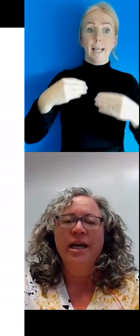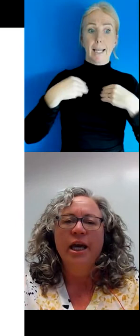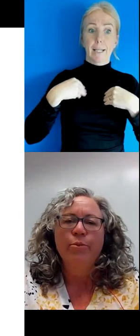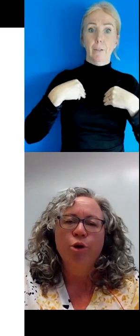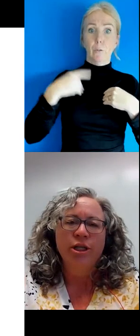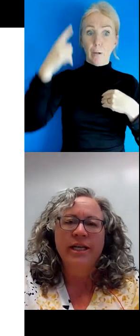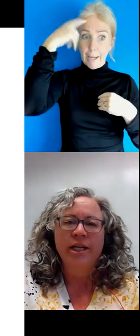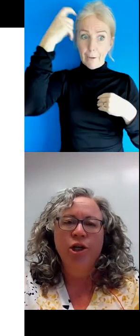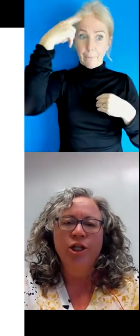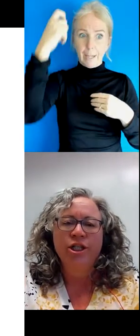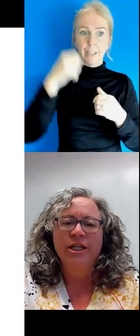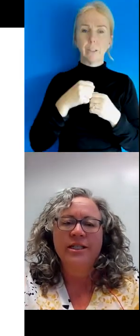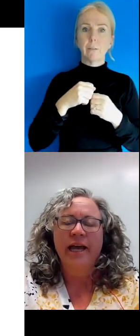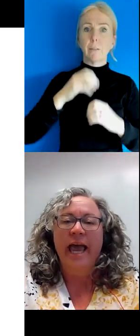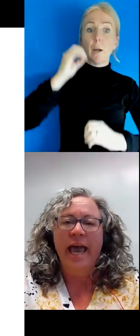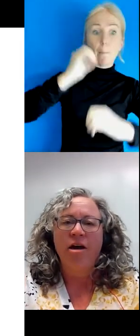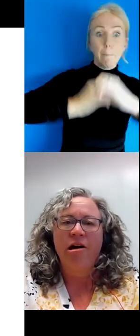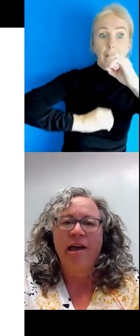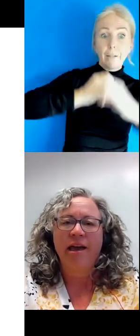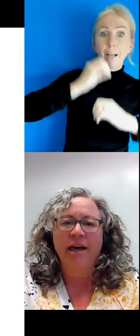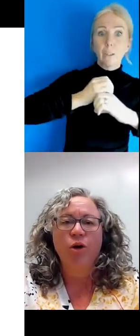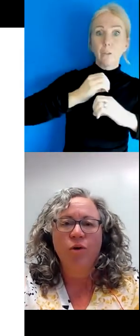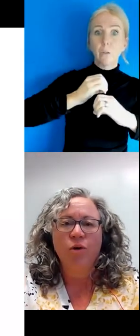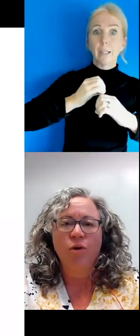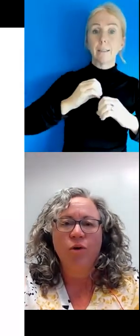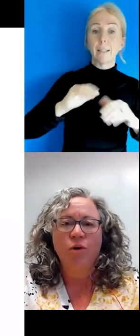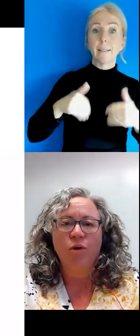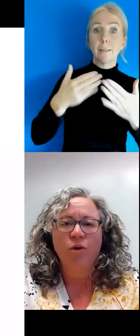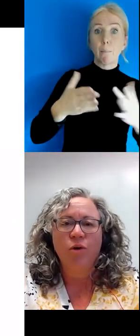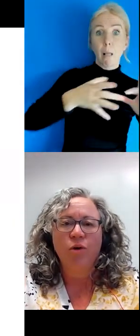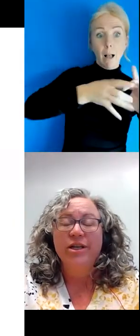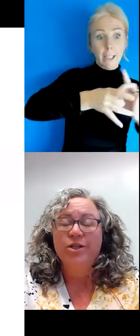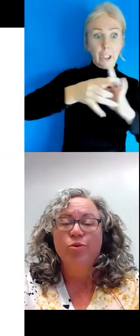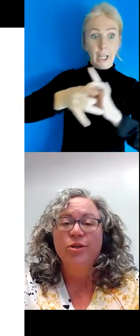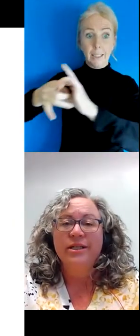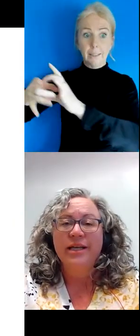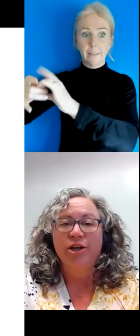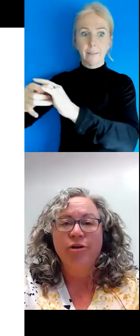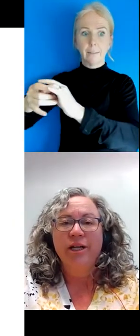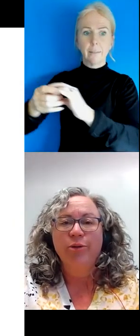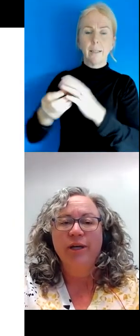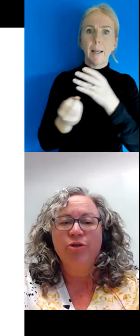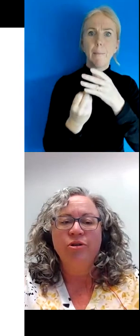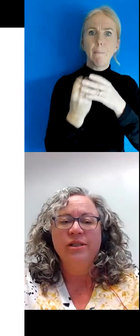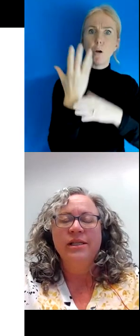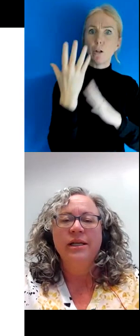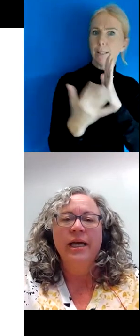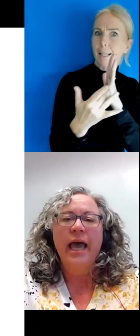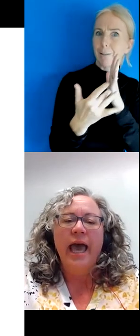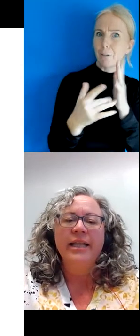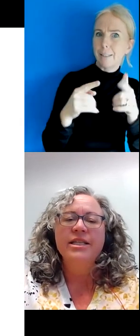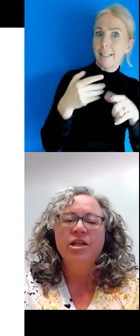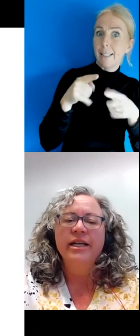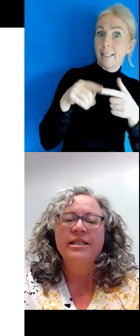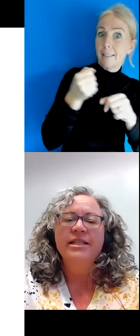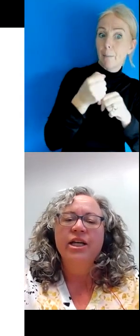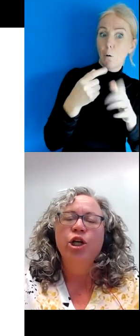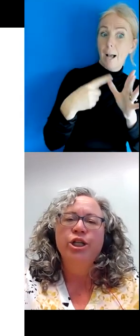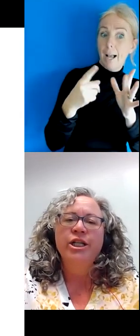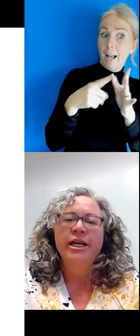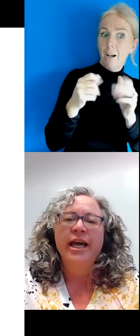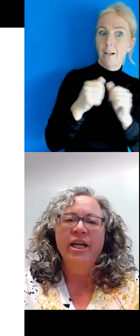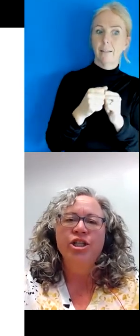chains, emerging technologies like AI and quantum, resources and critical minerals, and